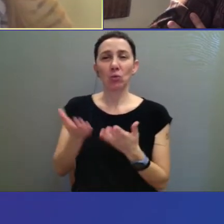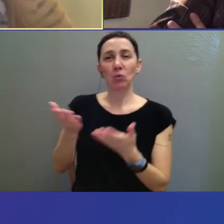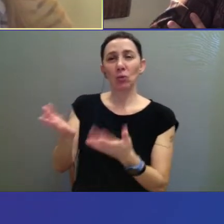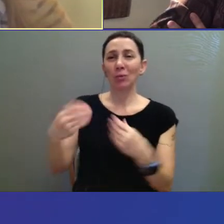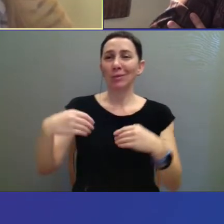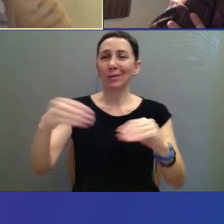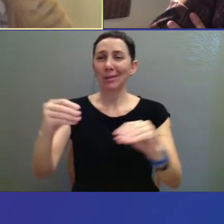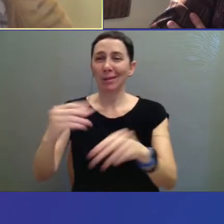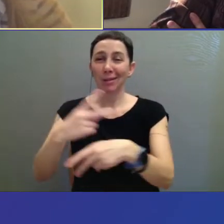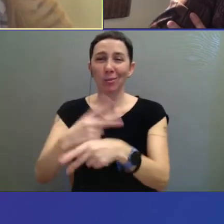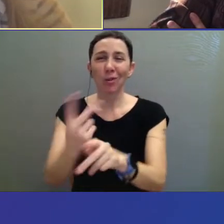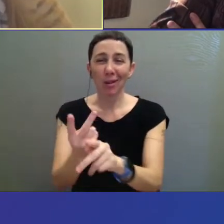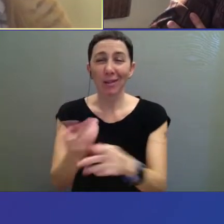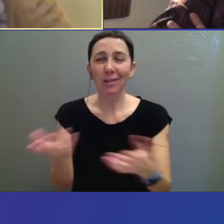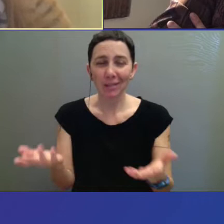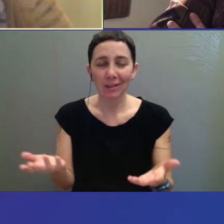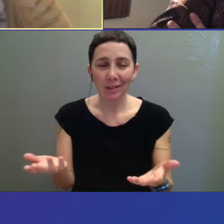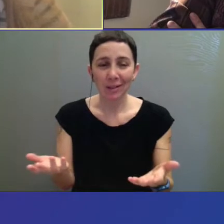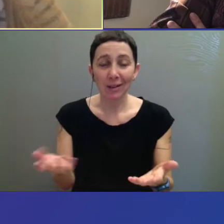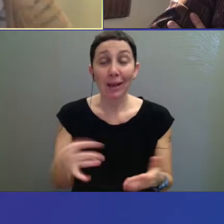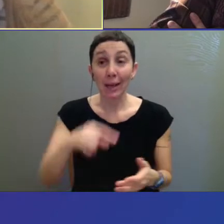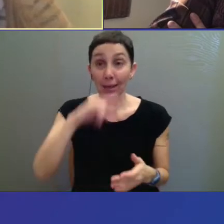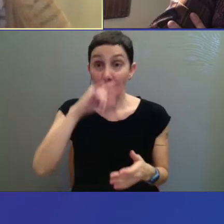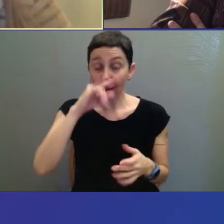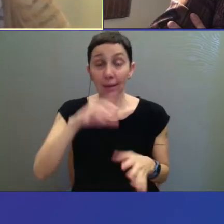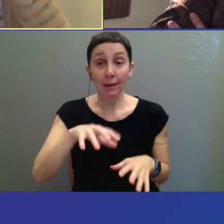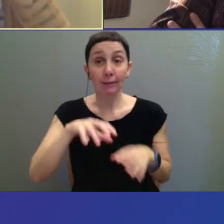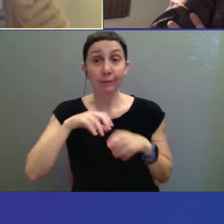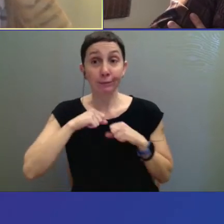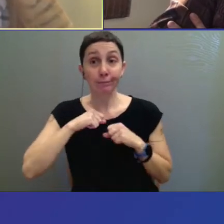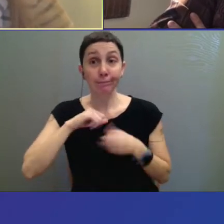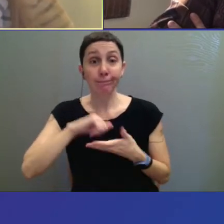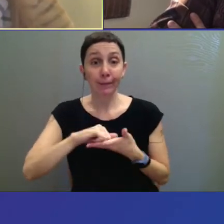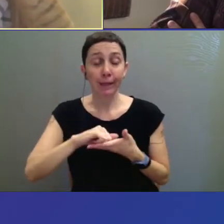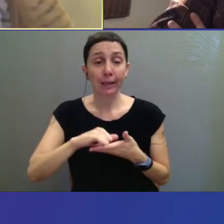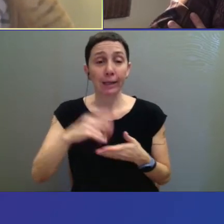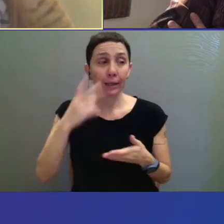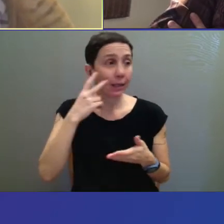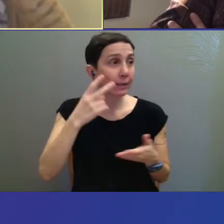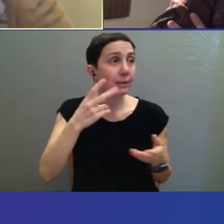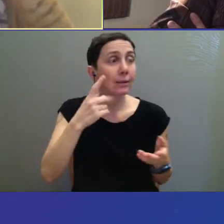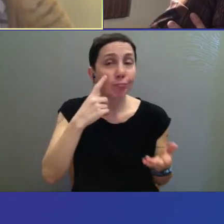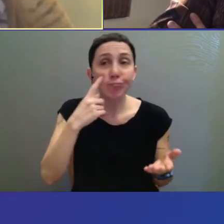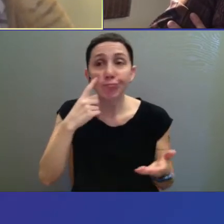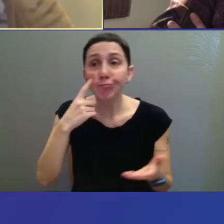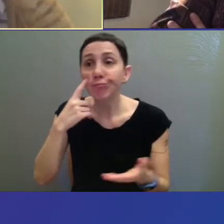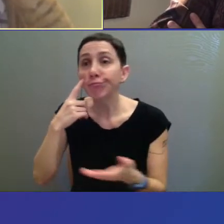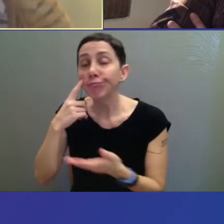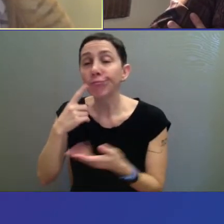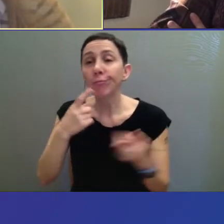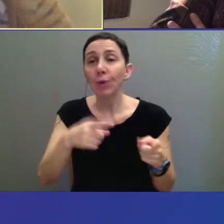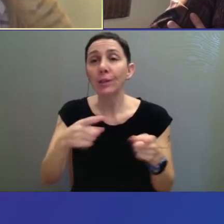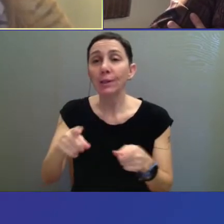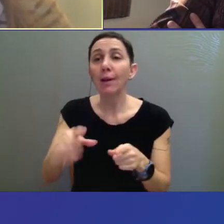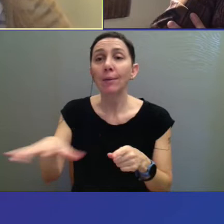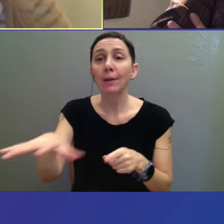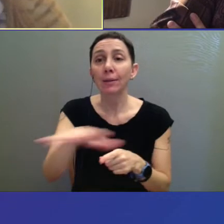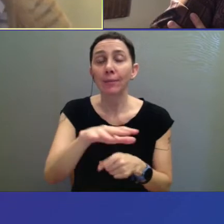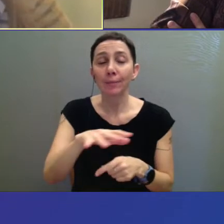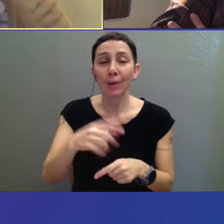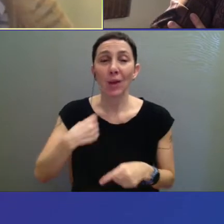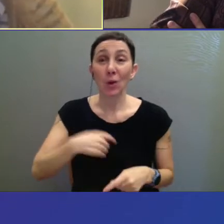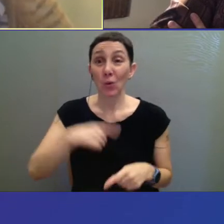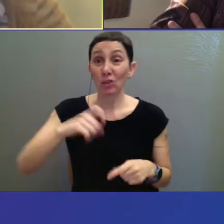that the kids take it on. They see what's going on. They see we're supposed to